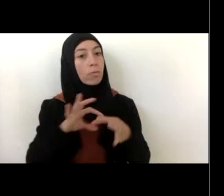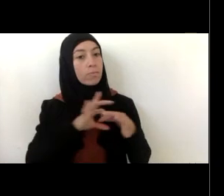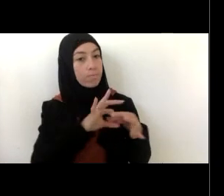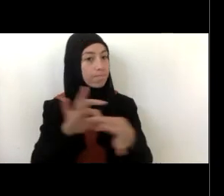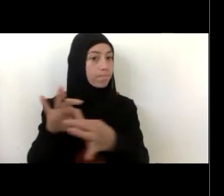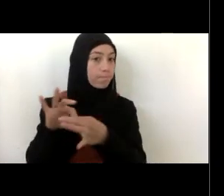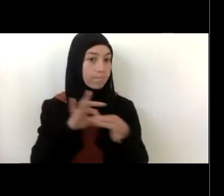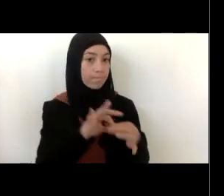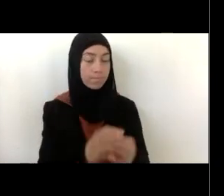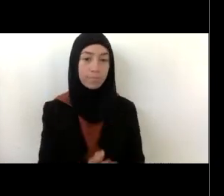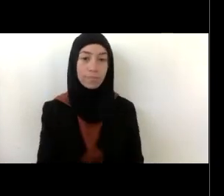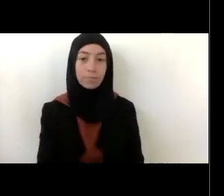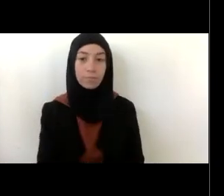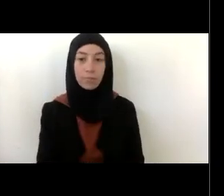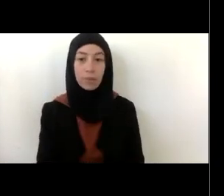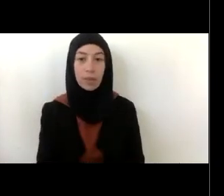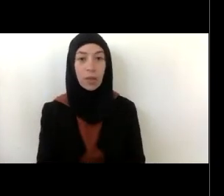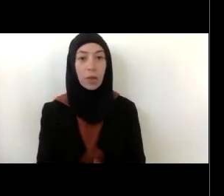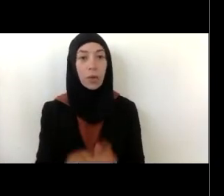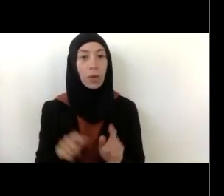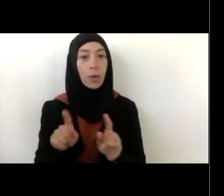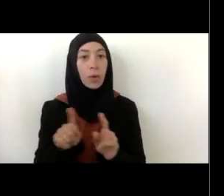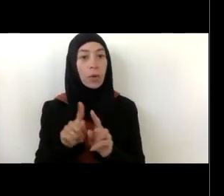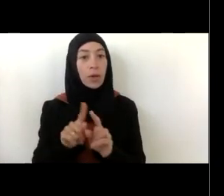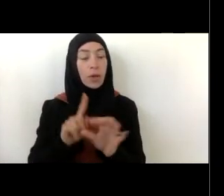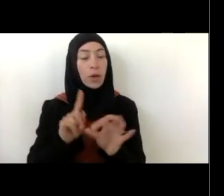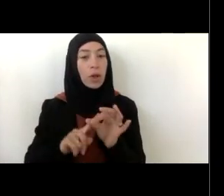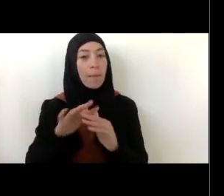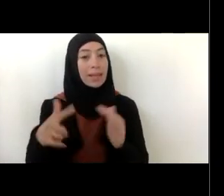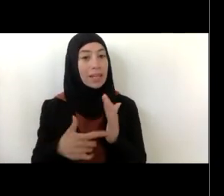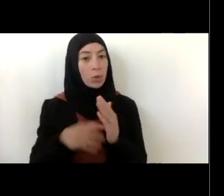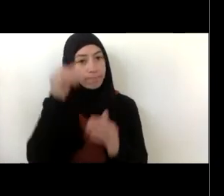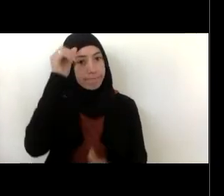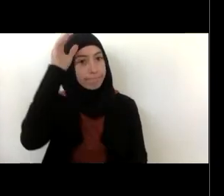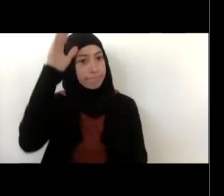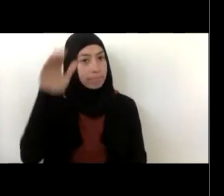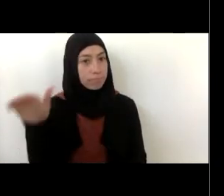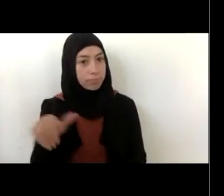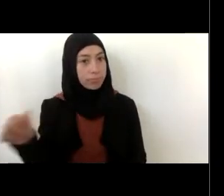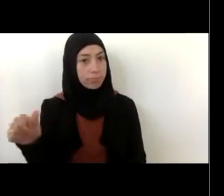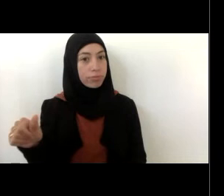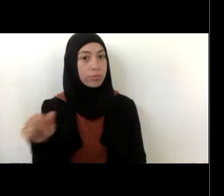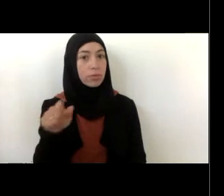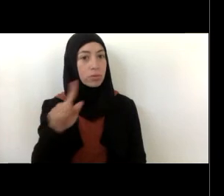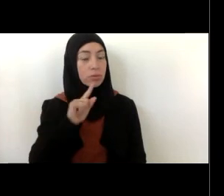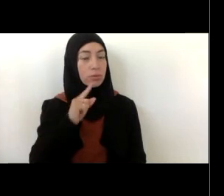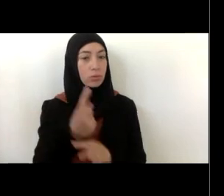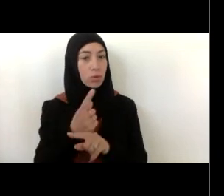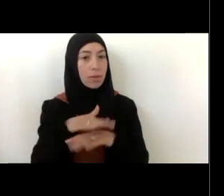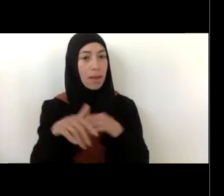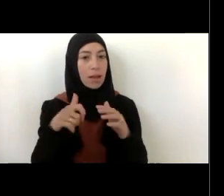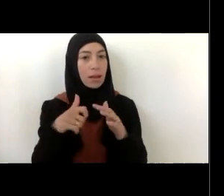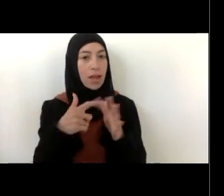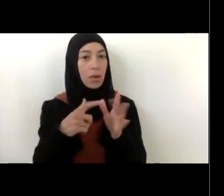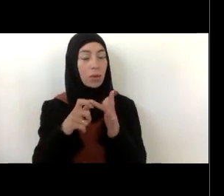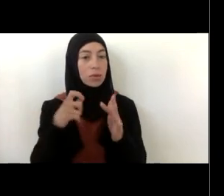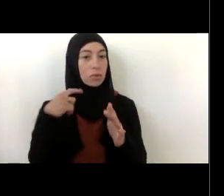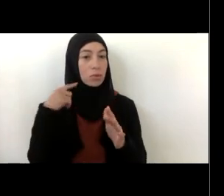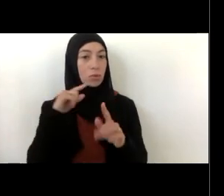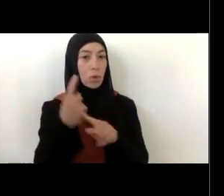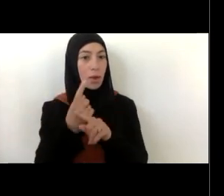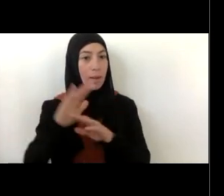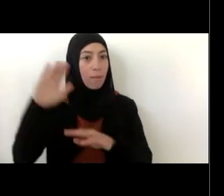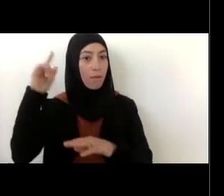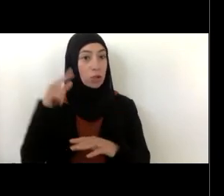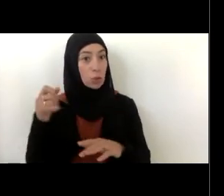Also a question in here regarding that technical expertise that Katie touched on earlier. Do we need an